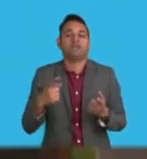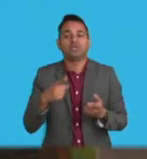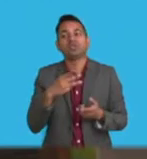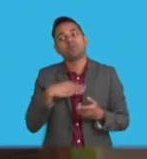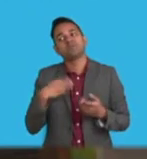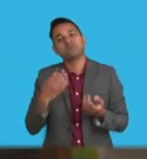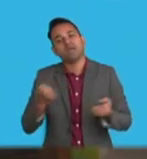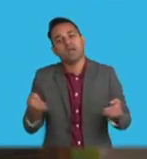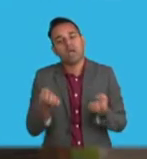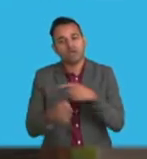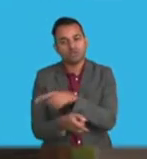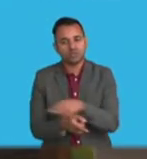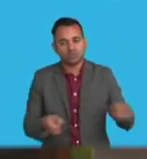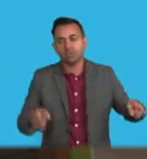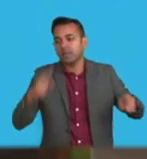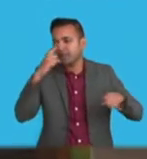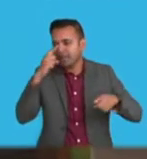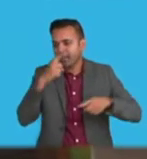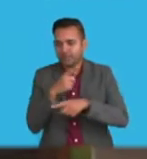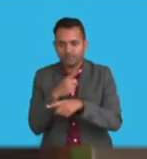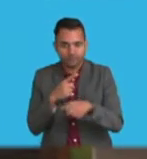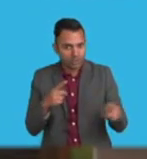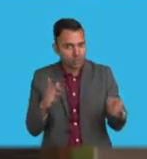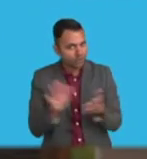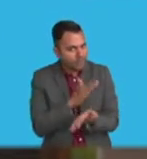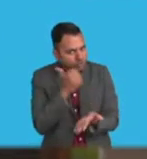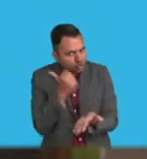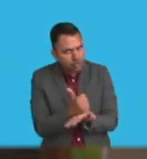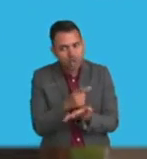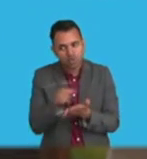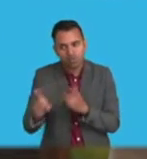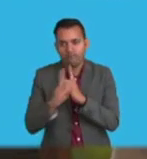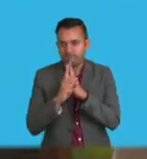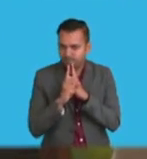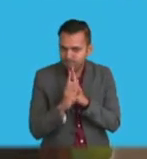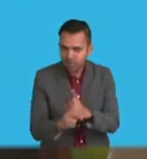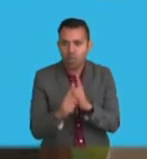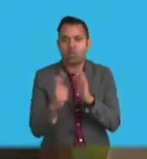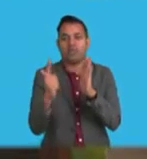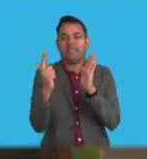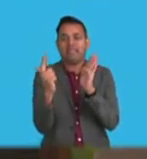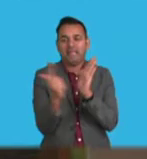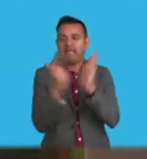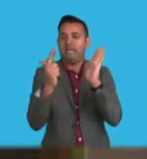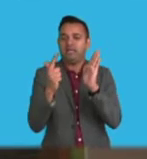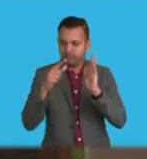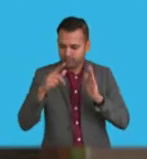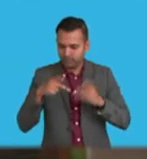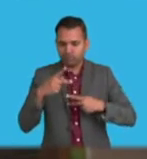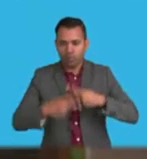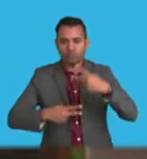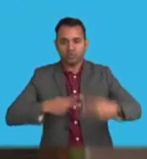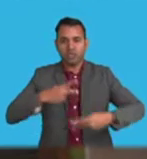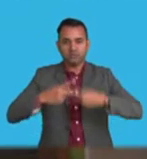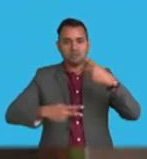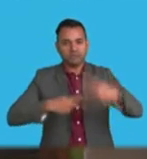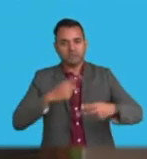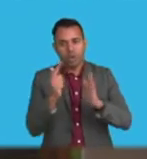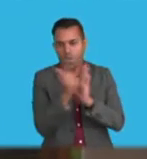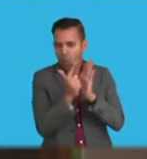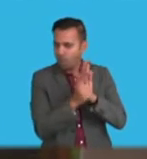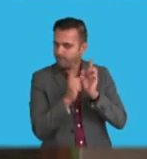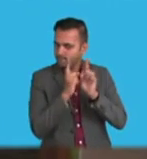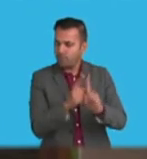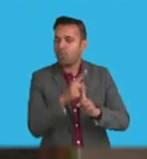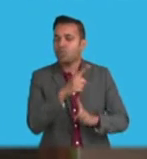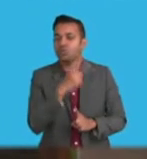this under the radar to make sure that they comply with this legal requirement. Since the law came into force in 2008, the Ministry has